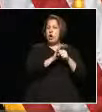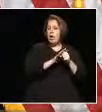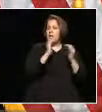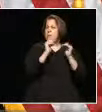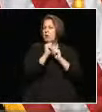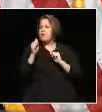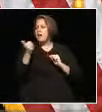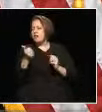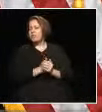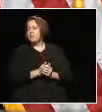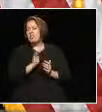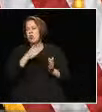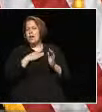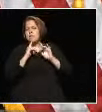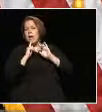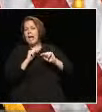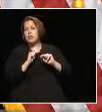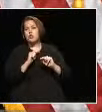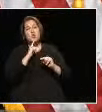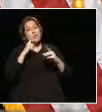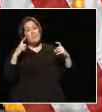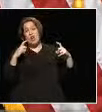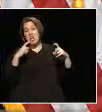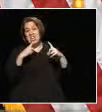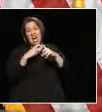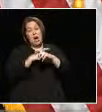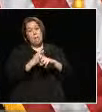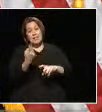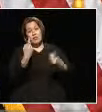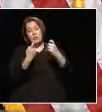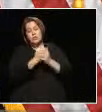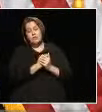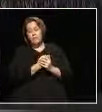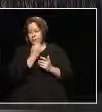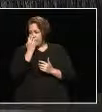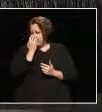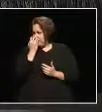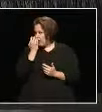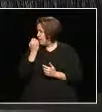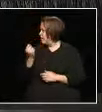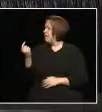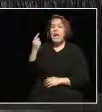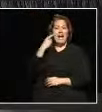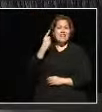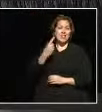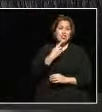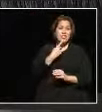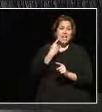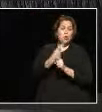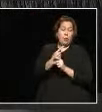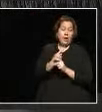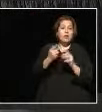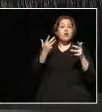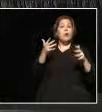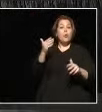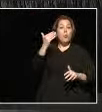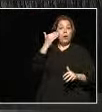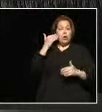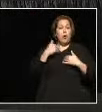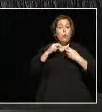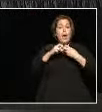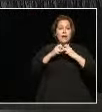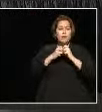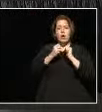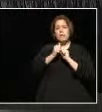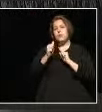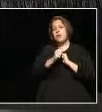the answers that I have to a very complex epidemiological question. I think she said it right. We know we have problems with